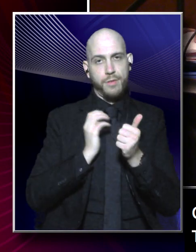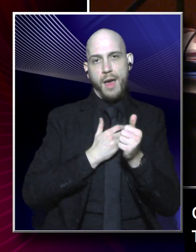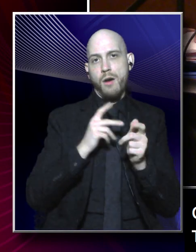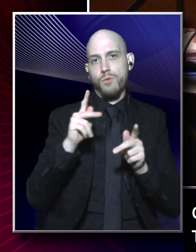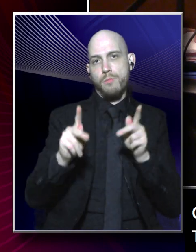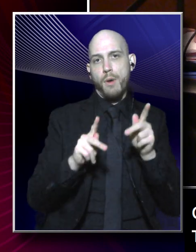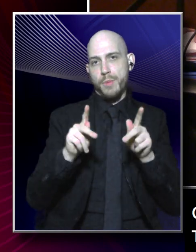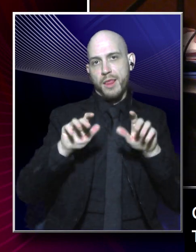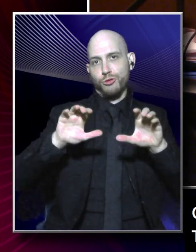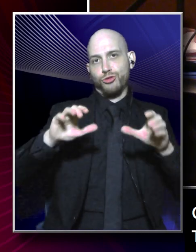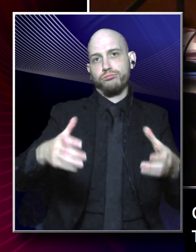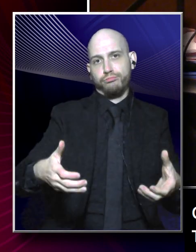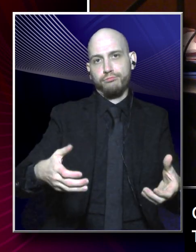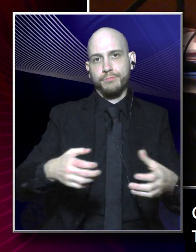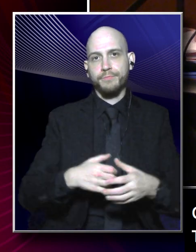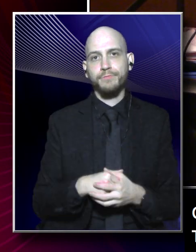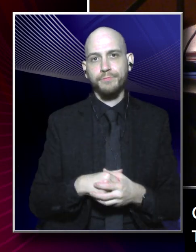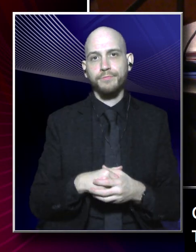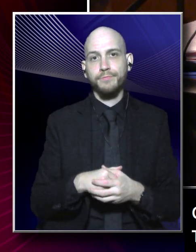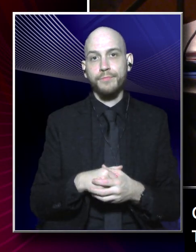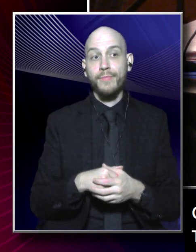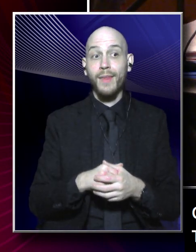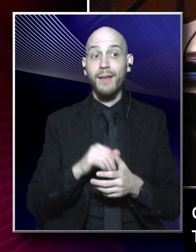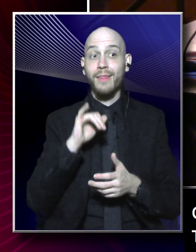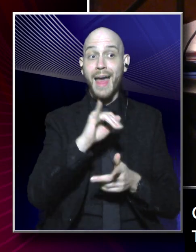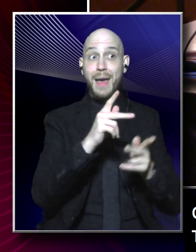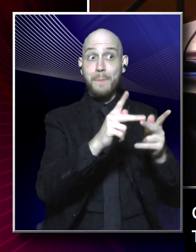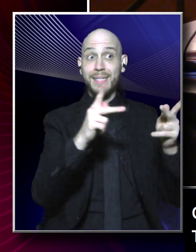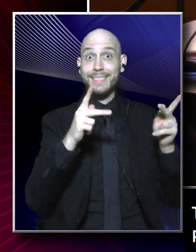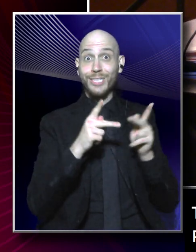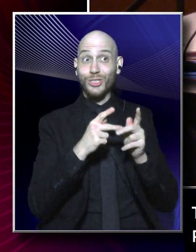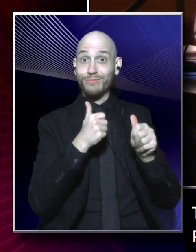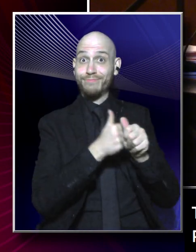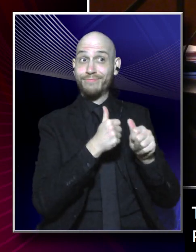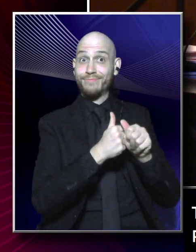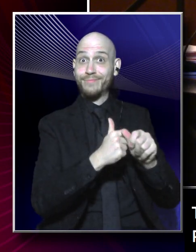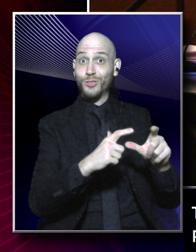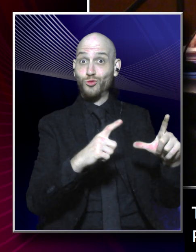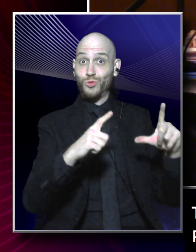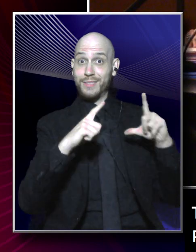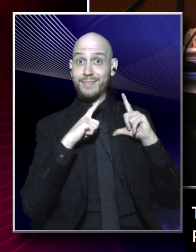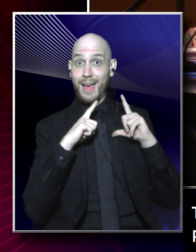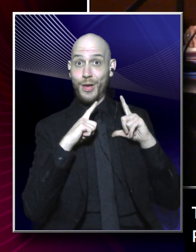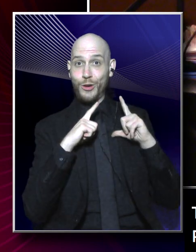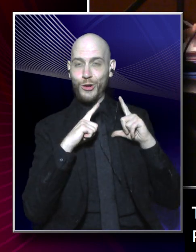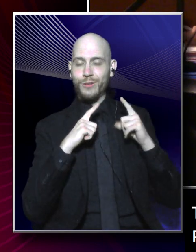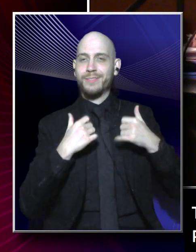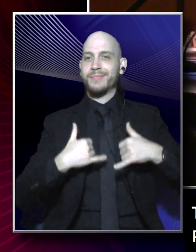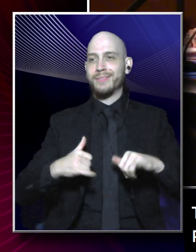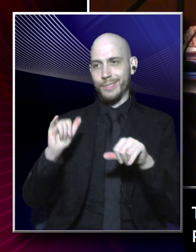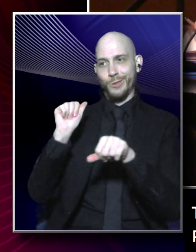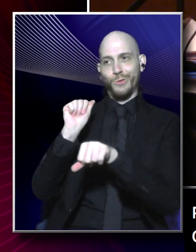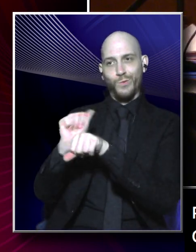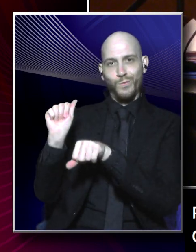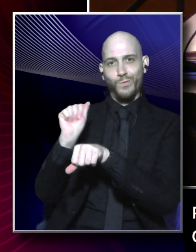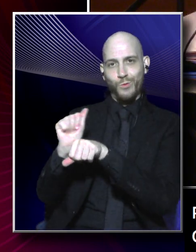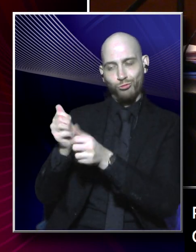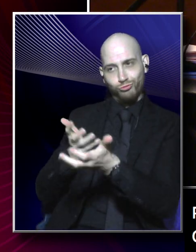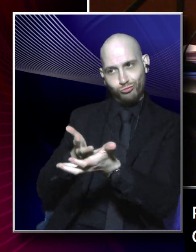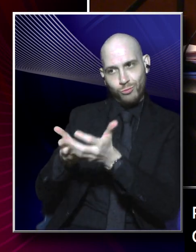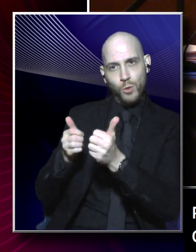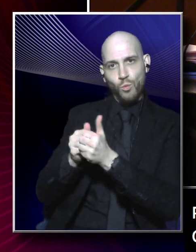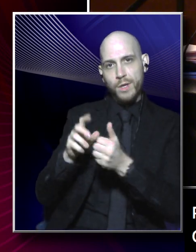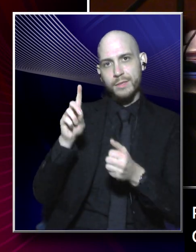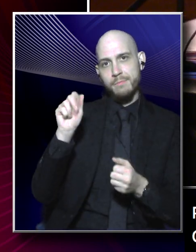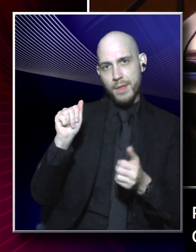After retiring from that position, she continues to work with the disability community,